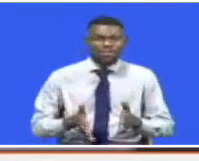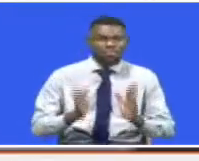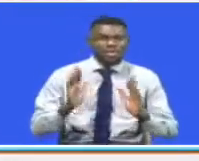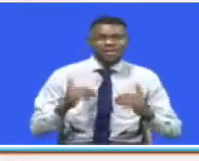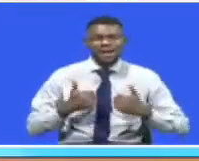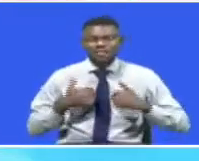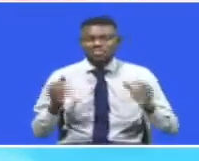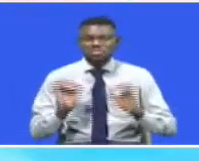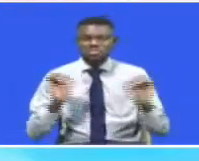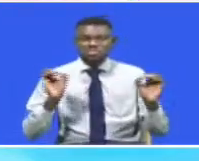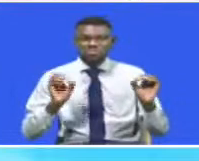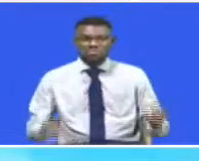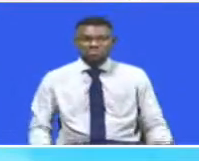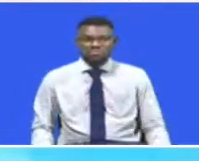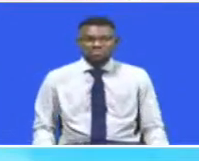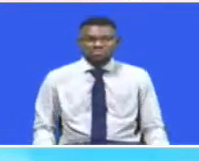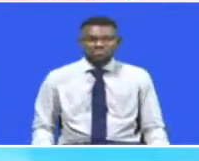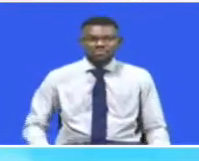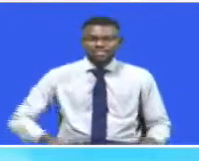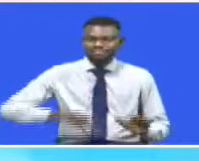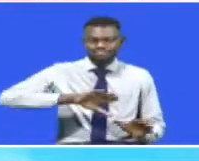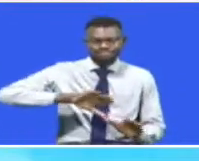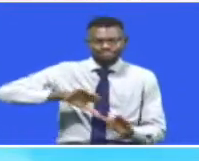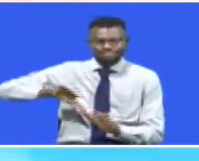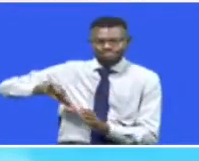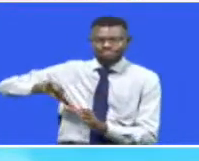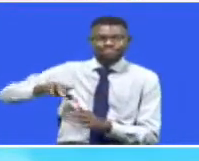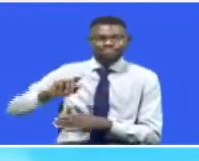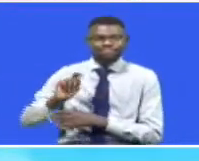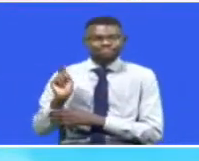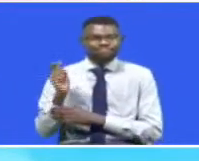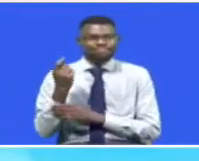Well, away from that, President William Ruto's defense on his inner